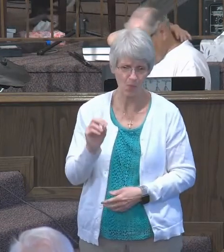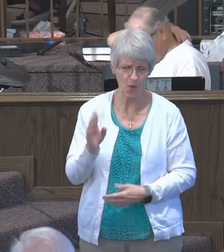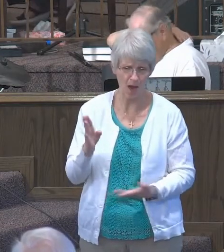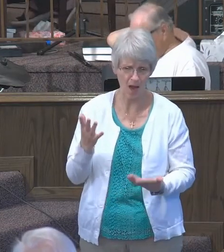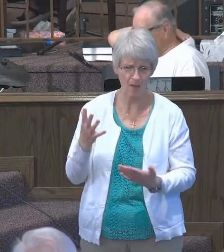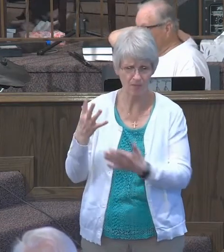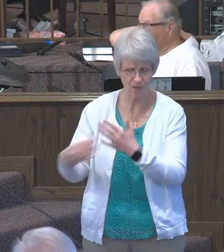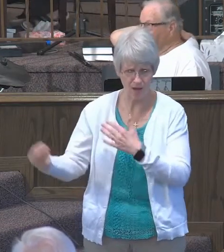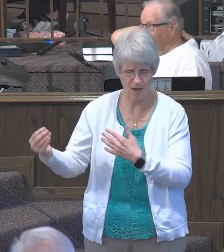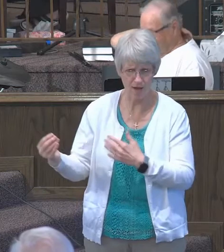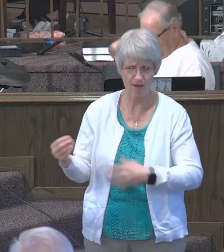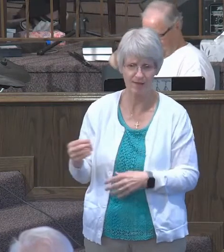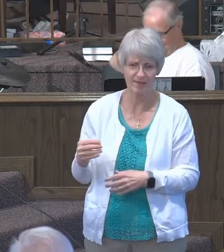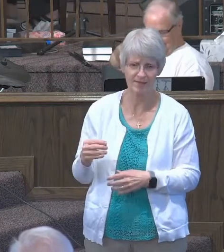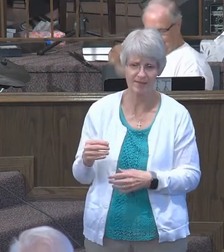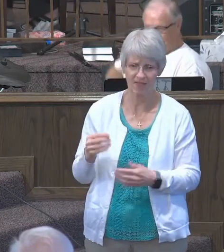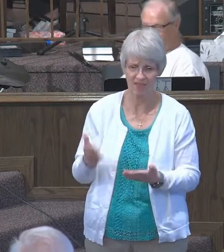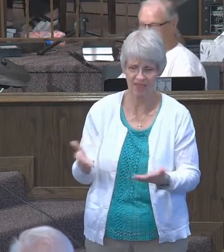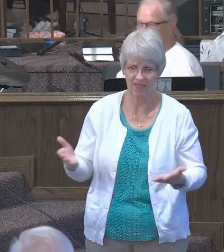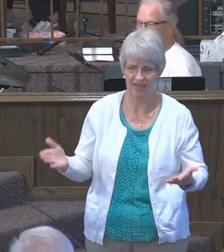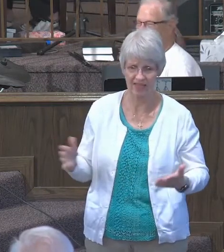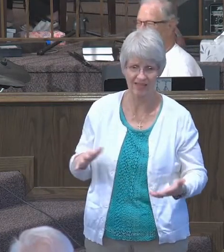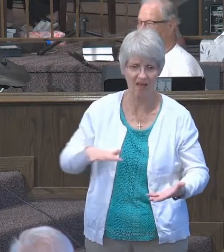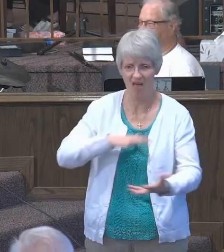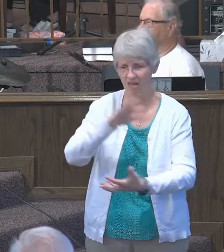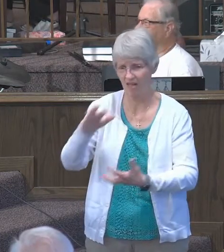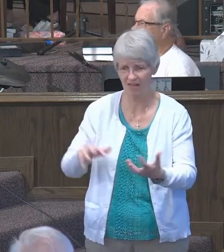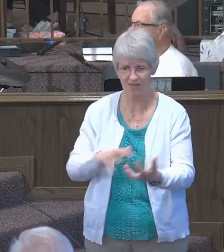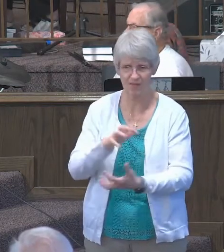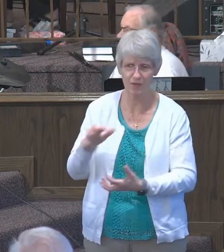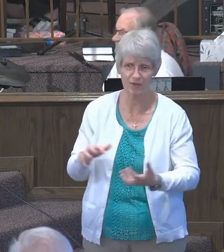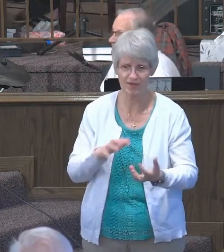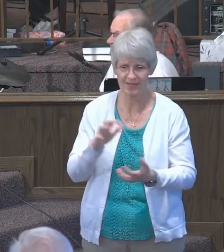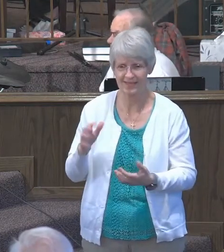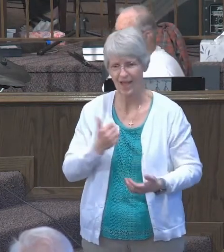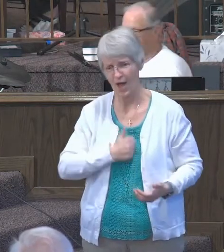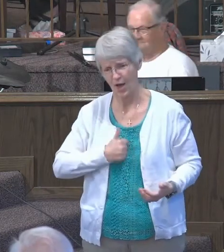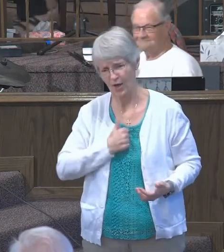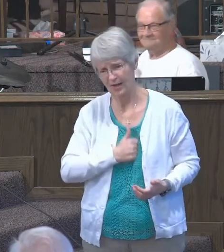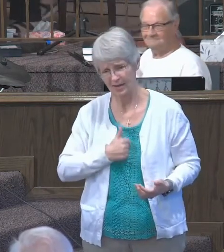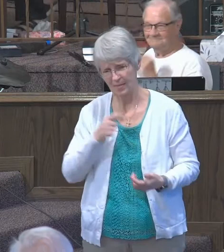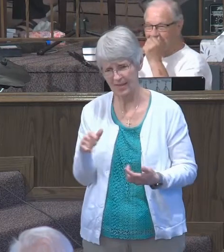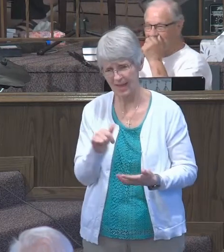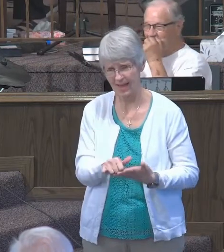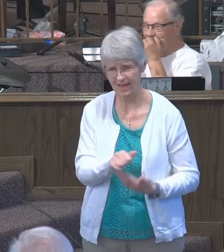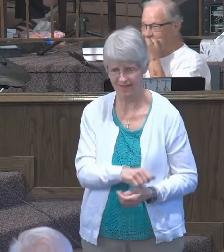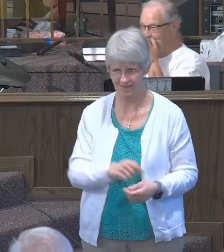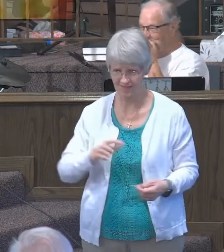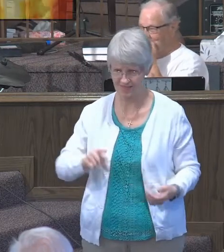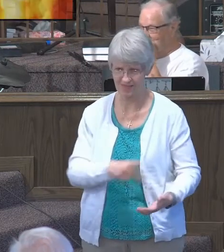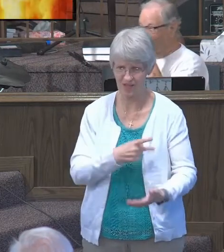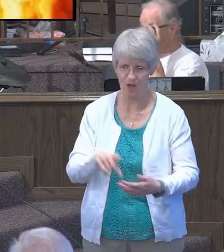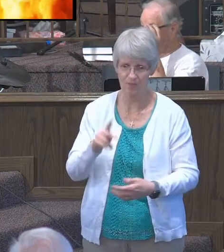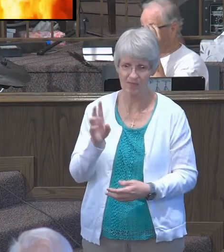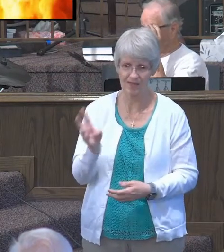Yep. Oh, God, God save me. I'm in over my head. Psalm 69. Quicksand